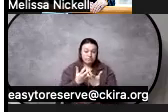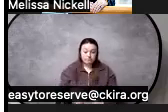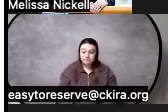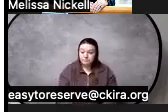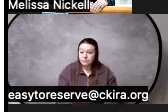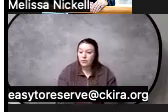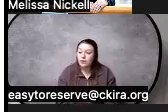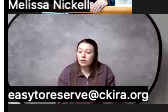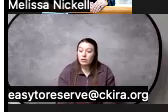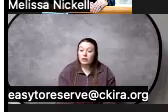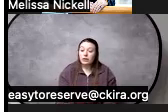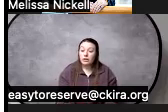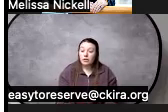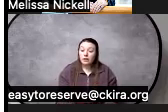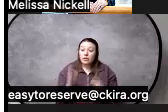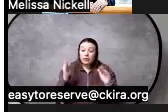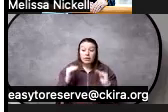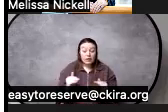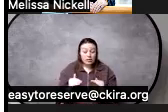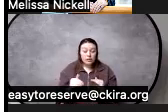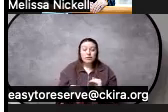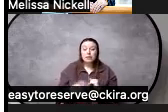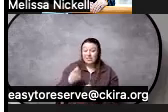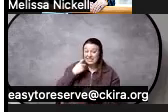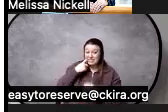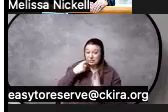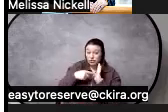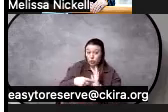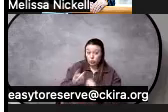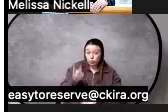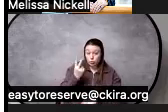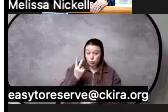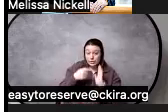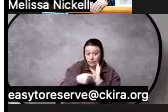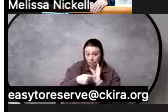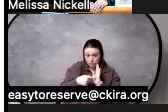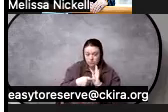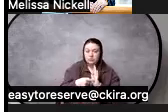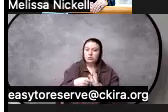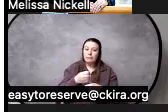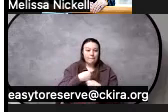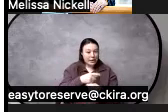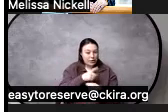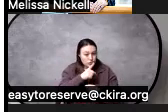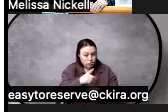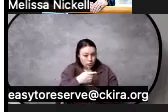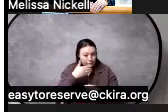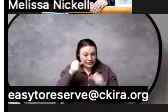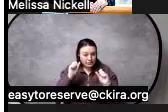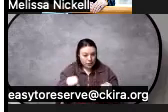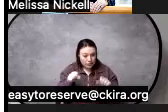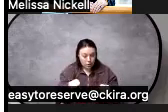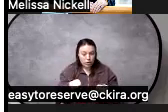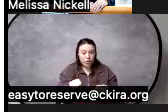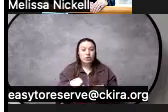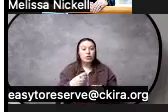Now, based upon the two examples that I just showed you, you want to make sure that as best as you can, you illustrate one message